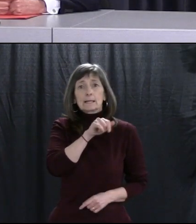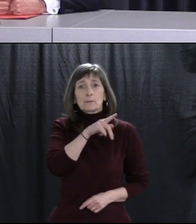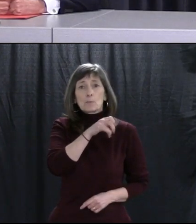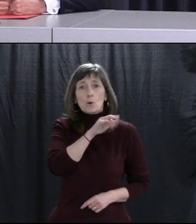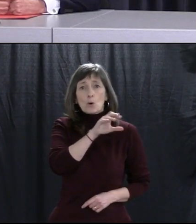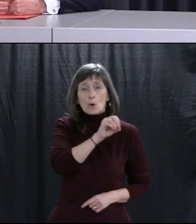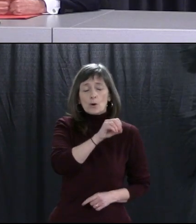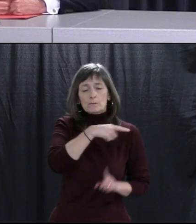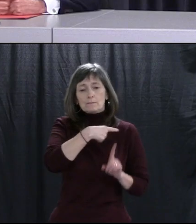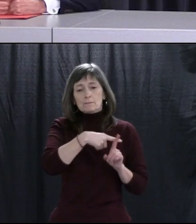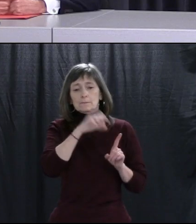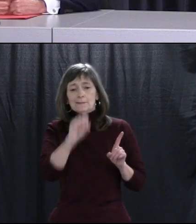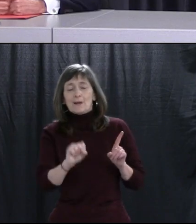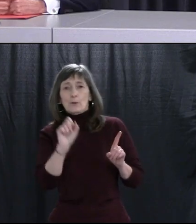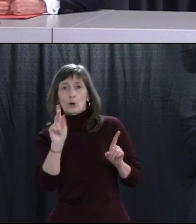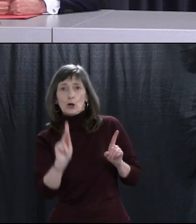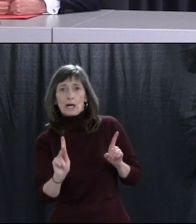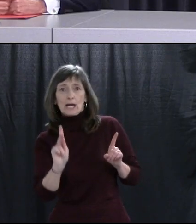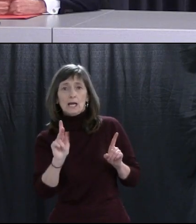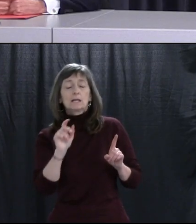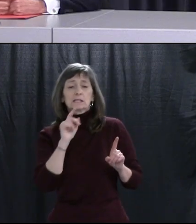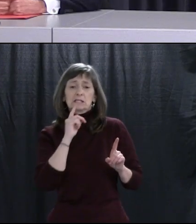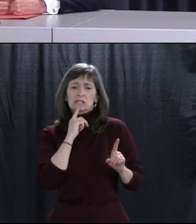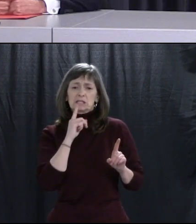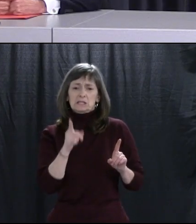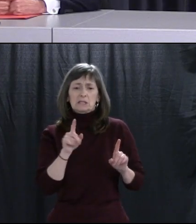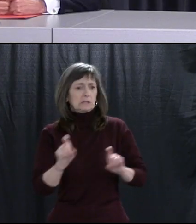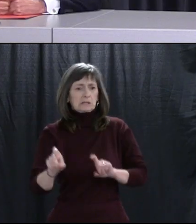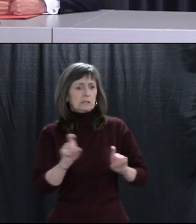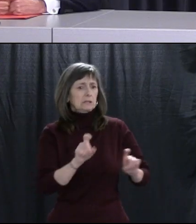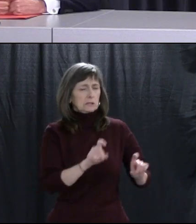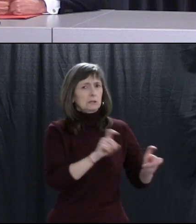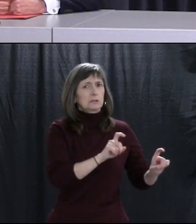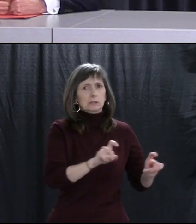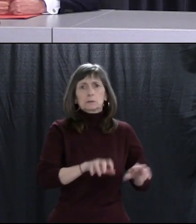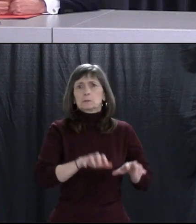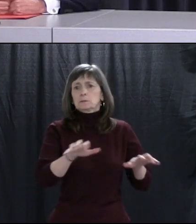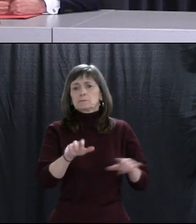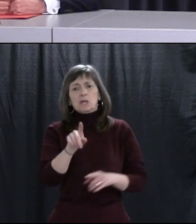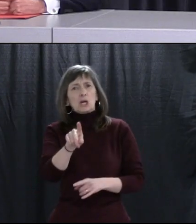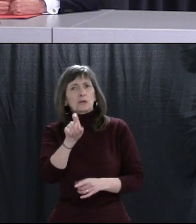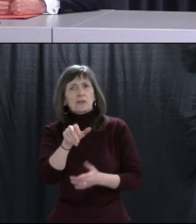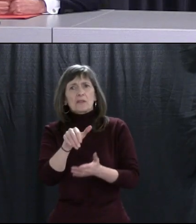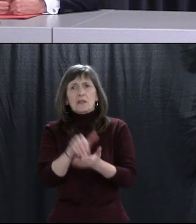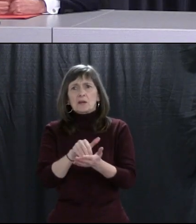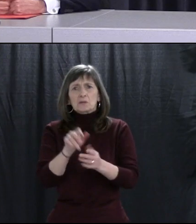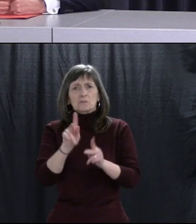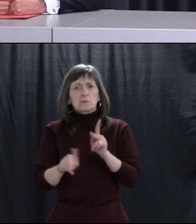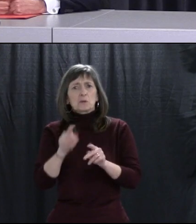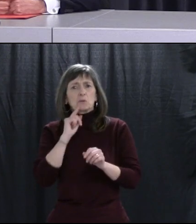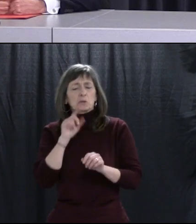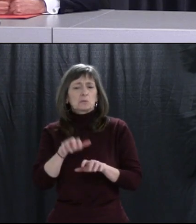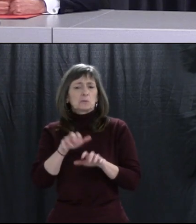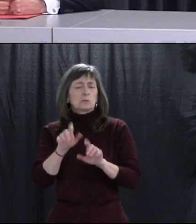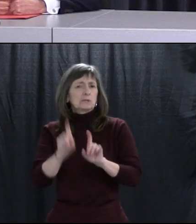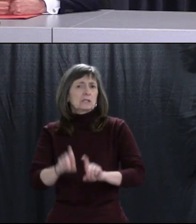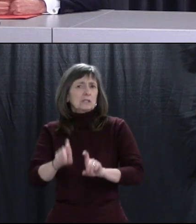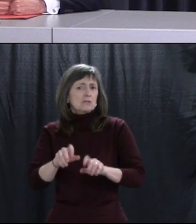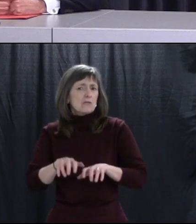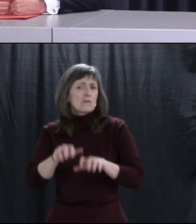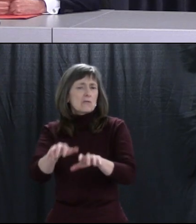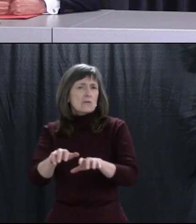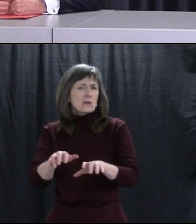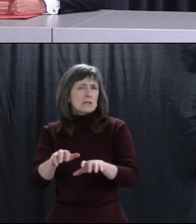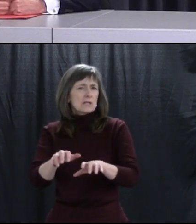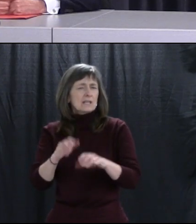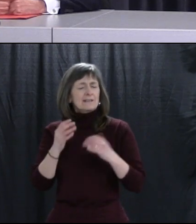Korea have done a lot of testing, even asymptomatic people. I believe South Korea, they've done hundreds of thousands of tests. A lot of people are wondering, why aren't